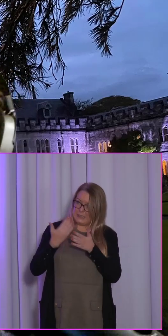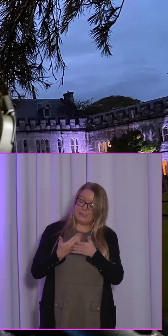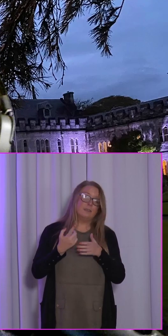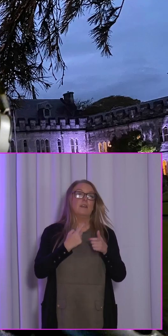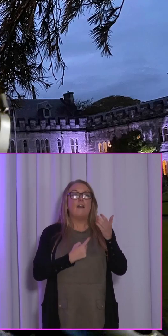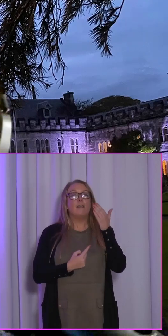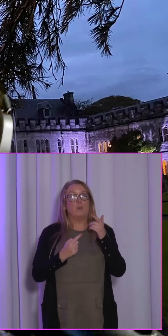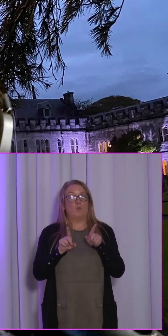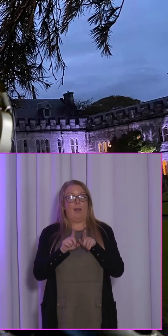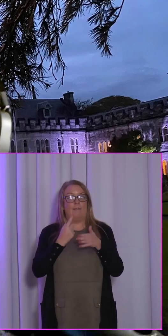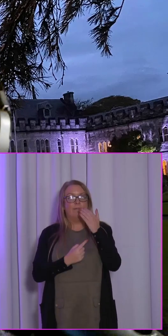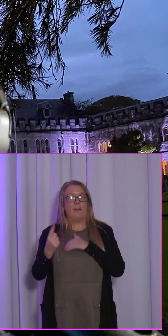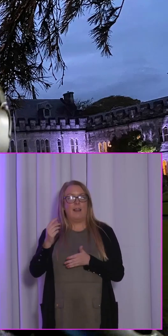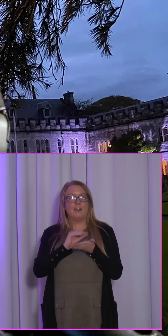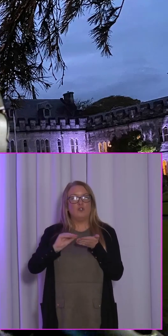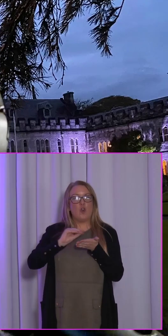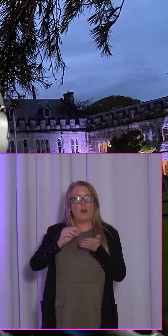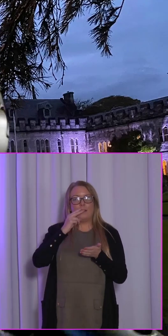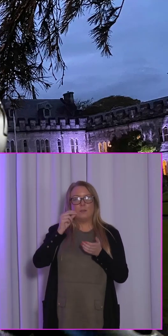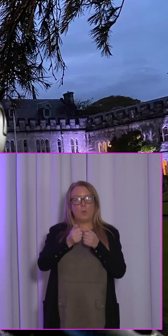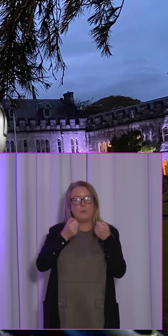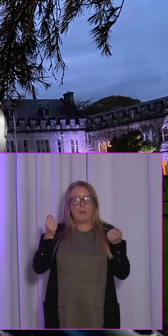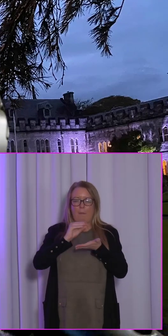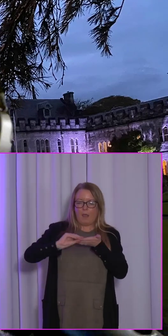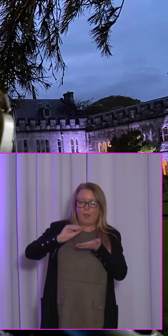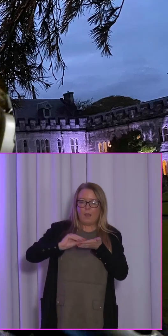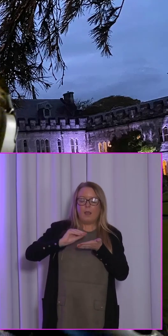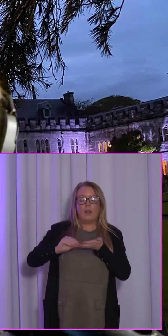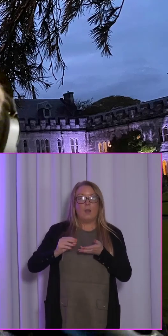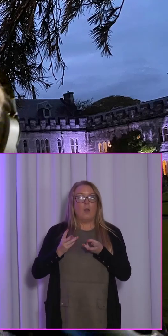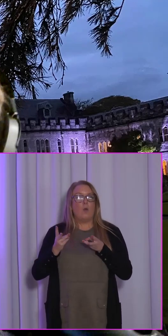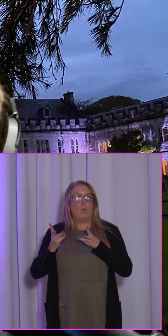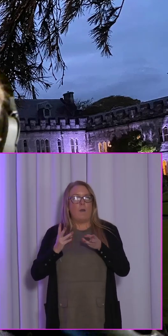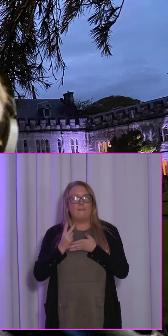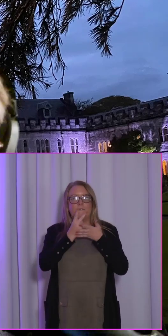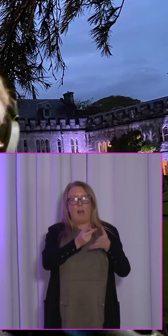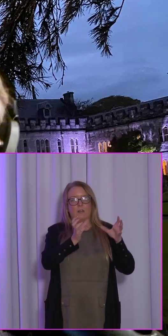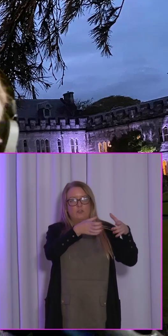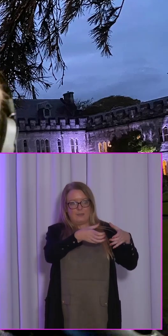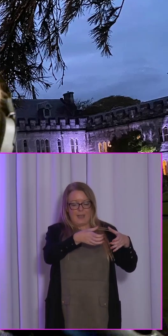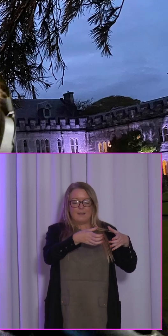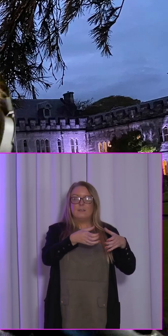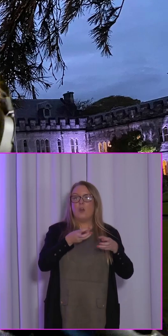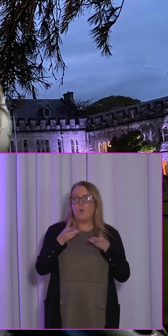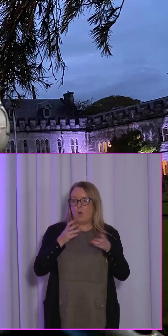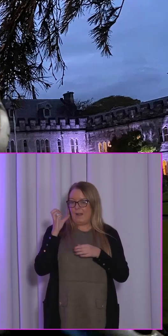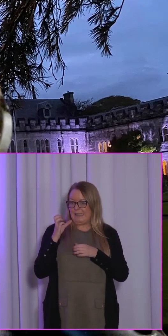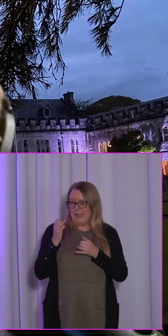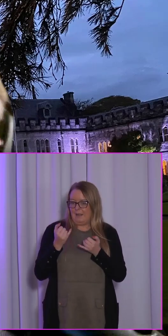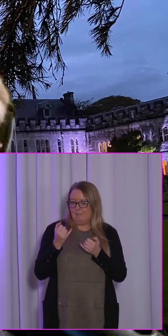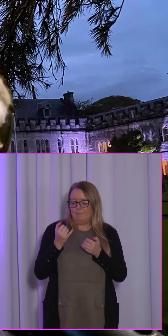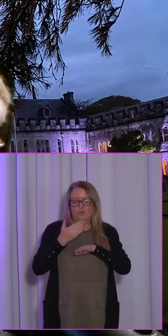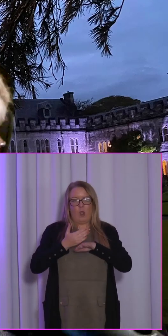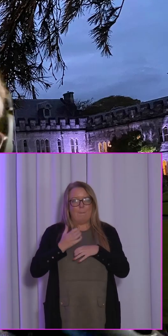journalist, but I've also worked in the voluntary sector in disability and working with carers as an advocate. And we had a